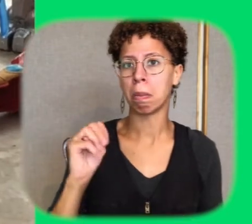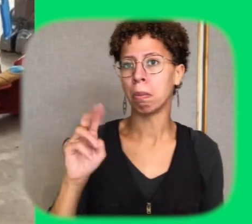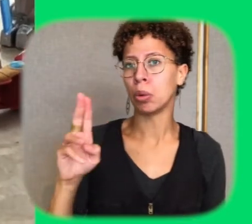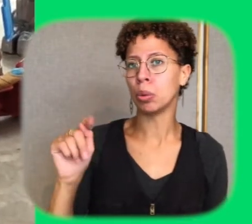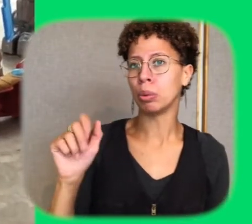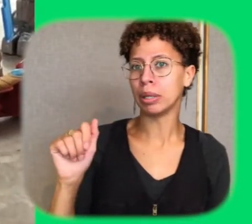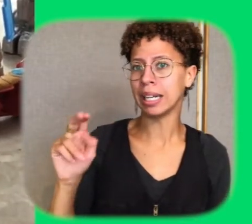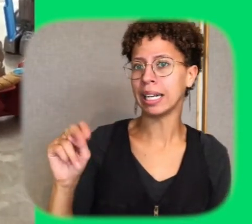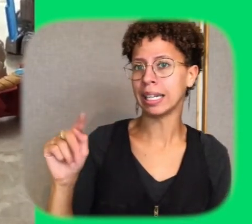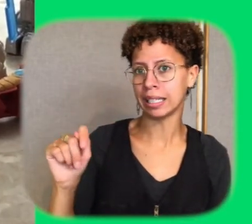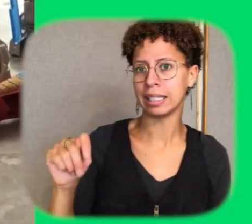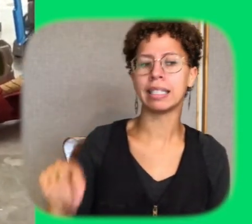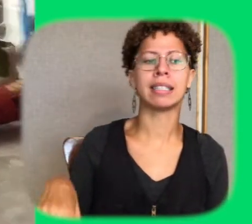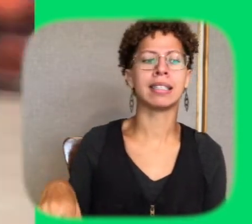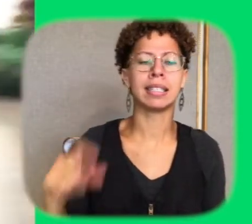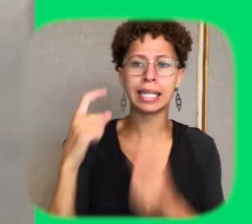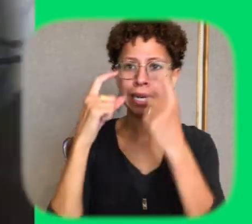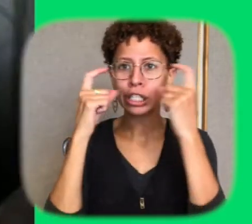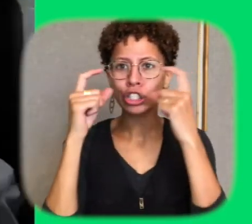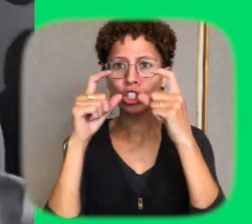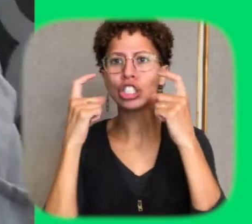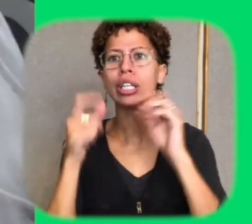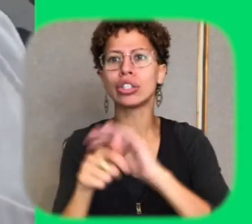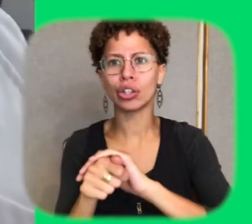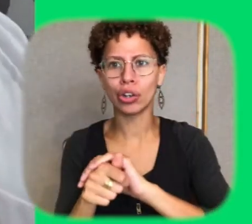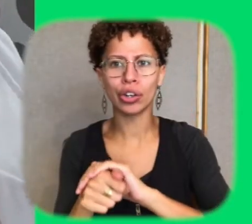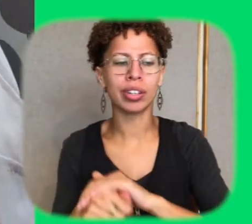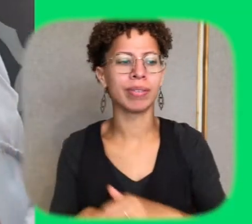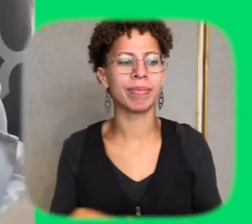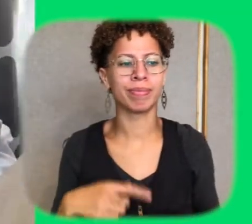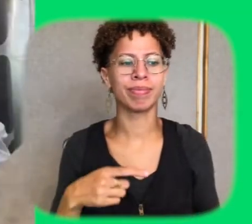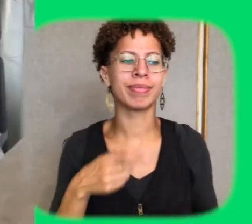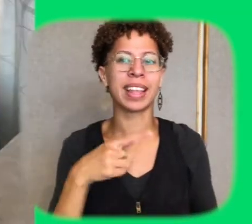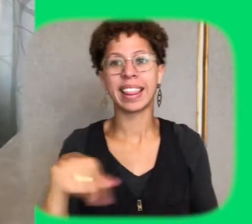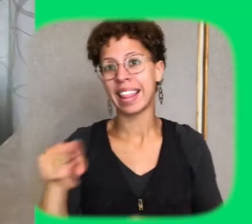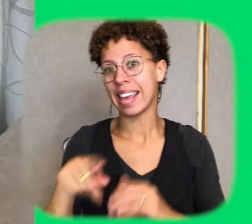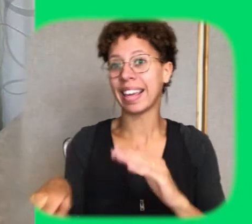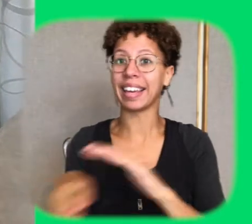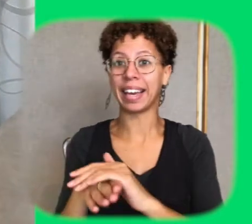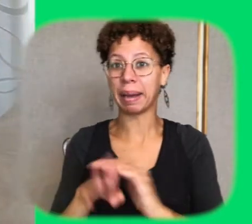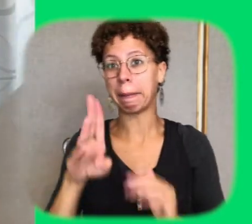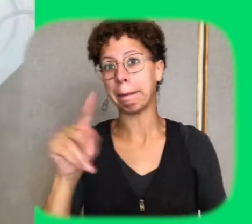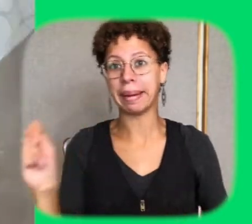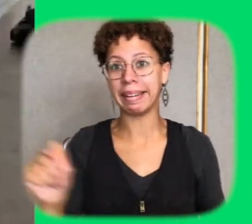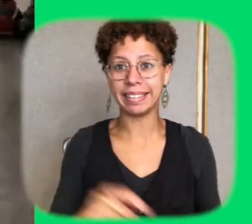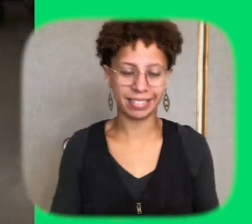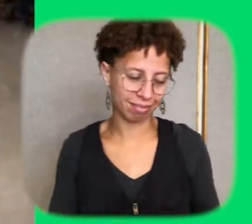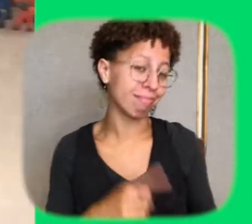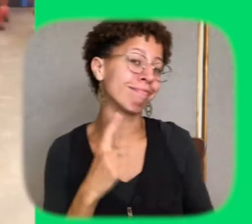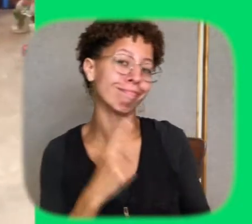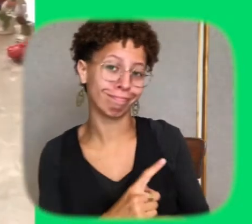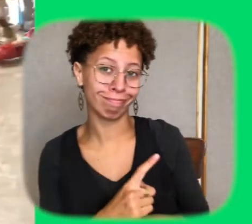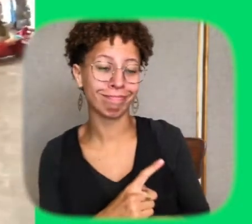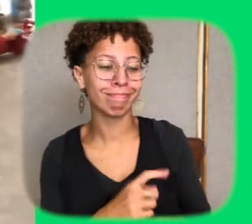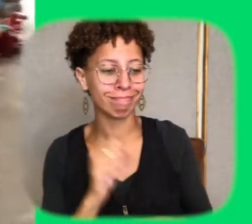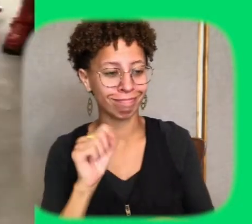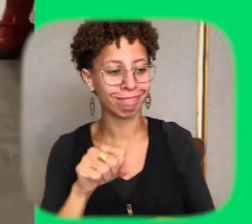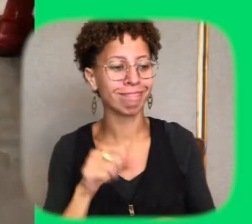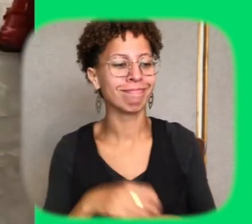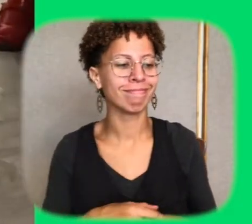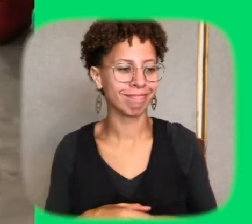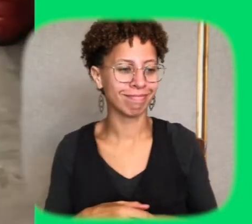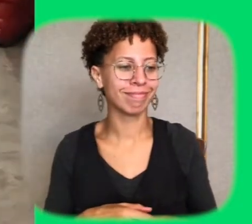Yeah, they're mutants. They kick butt. They do kick butt. And we have some pieces of something